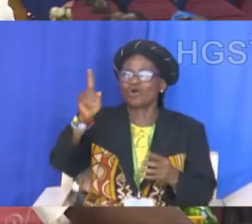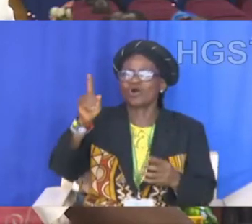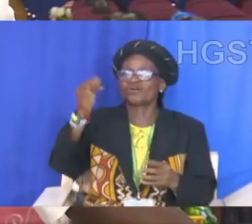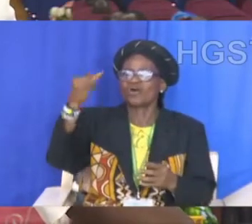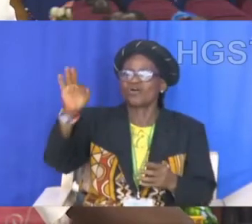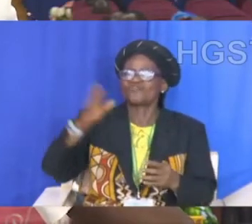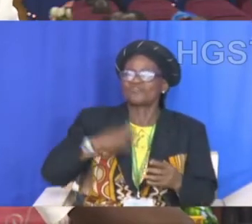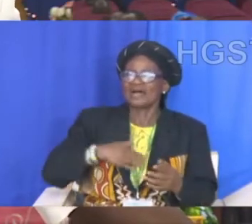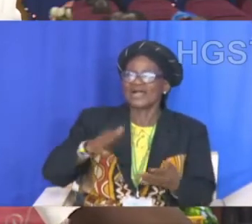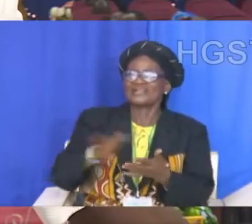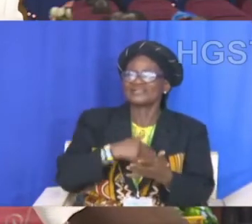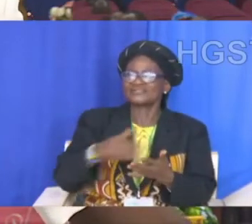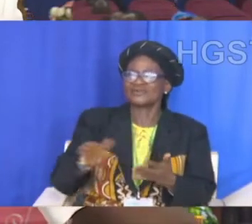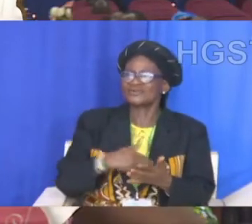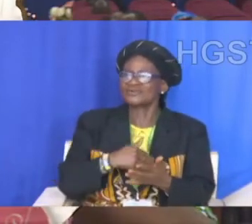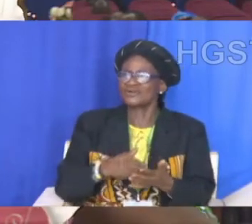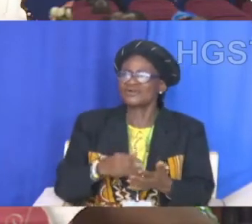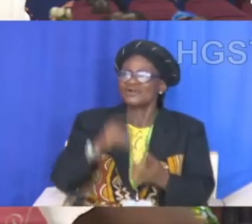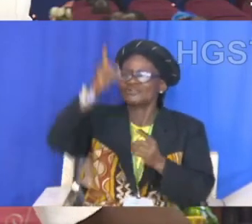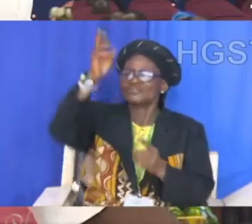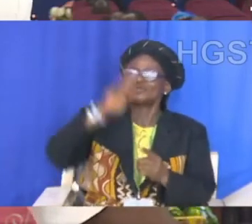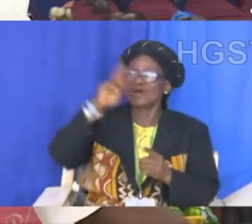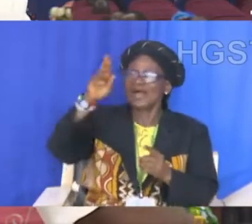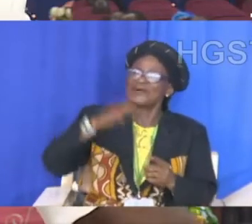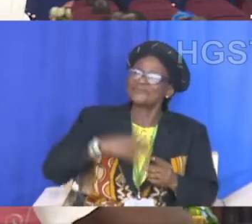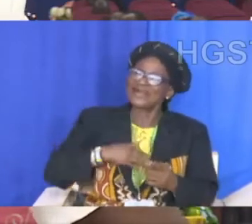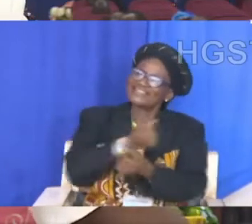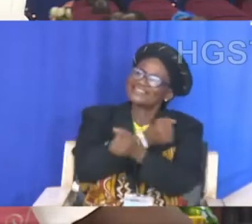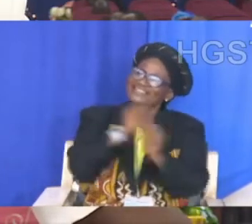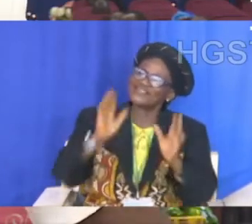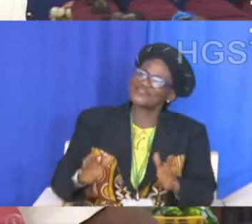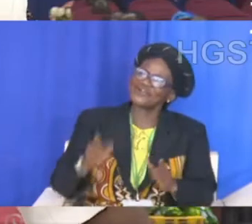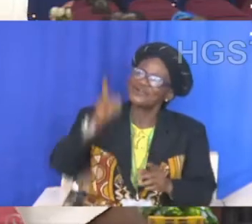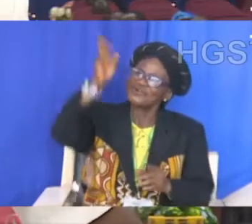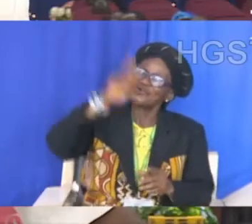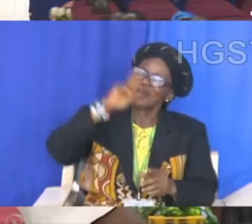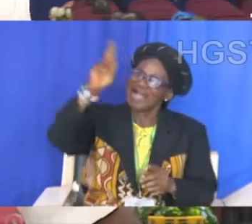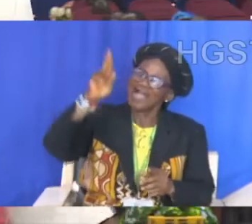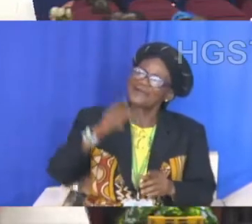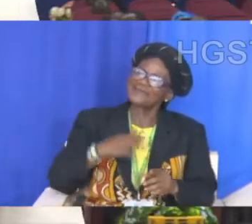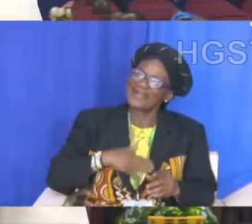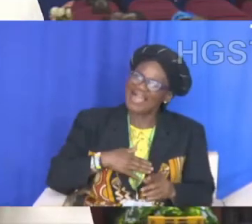little savior. You are my this, you are my that, you are my...